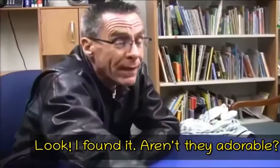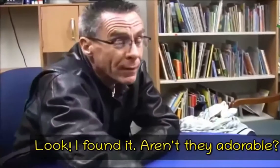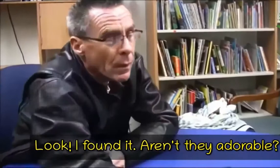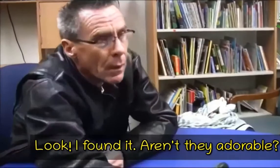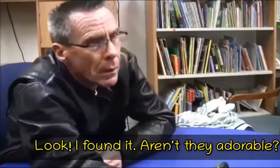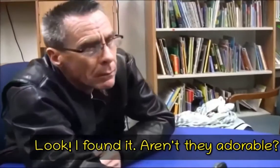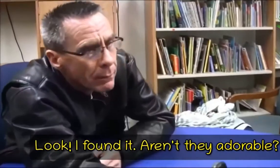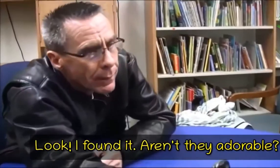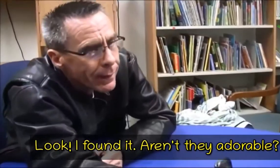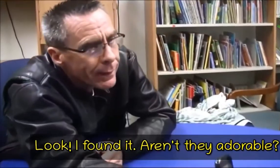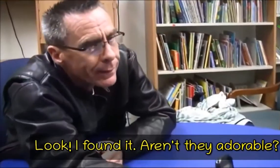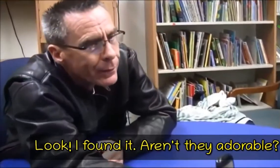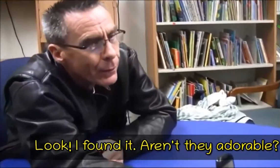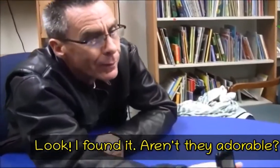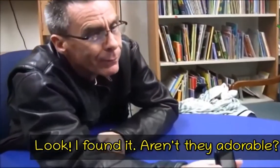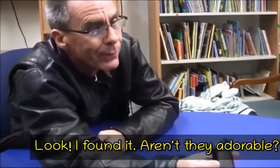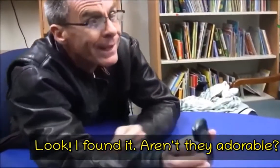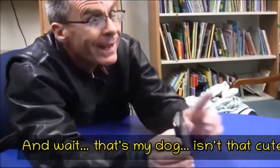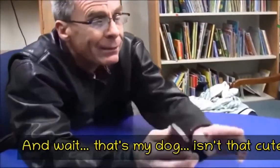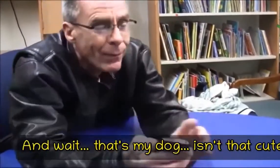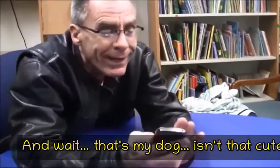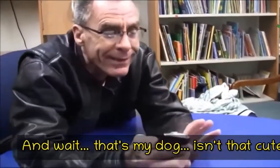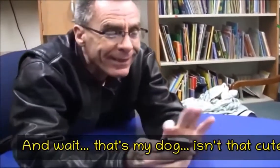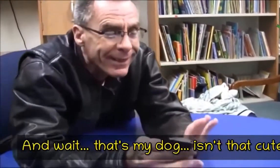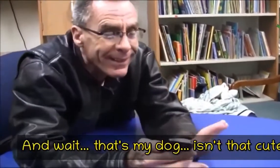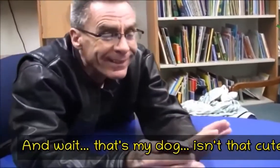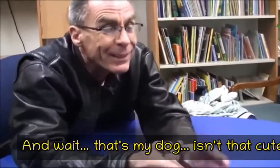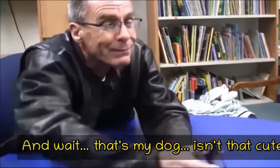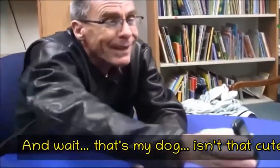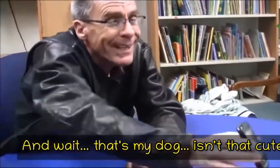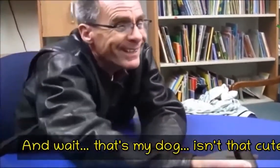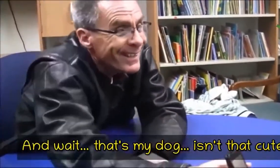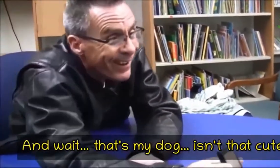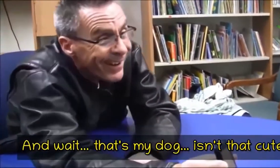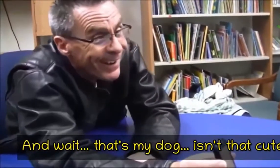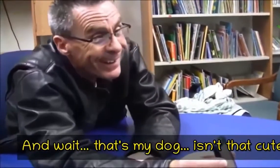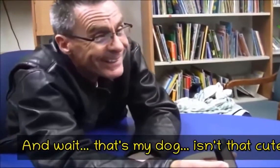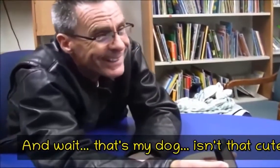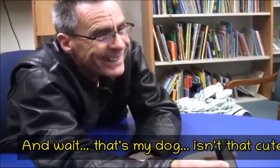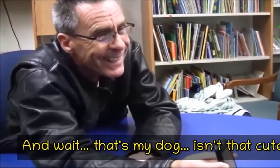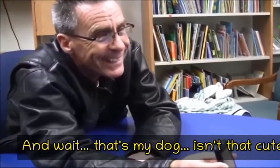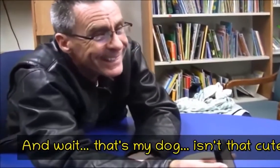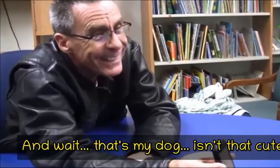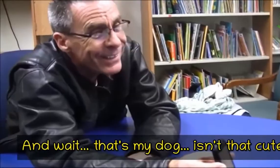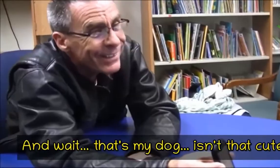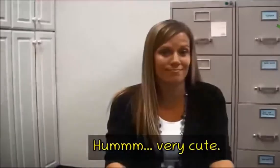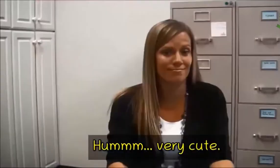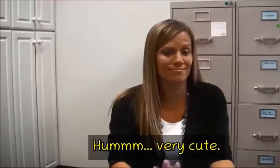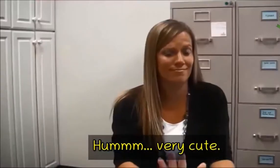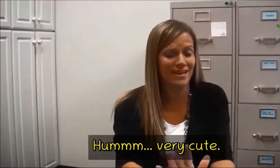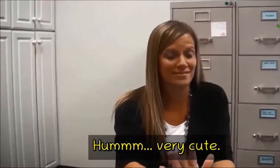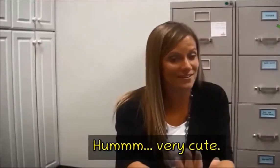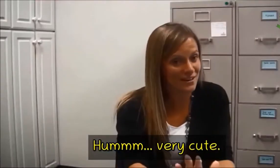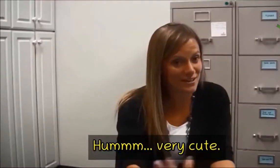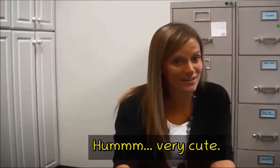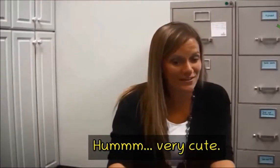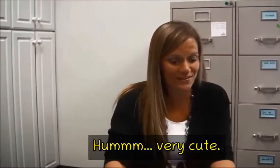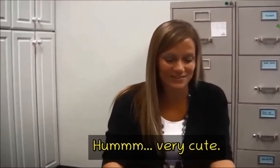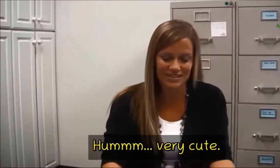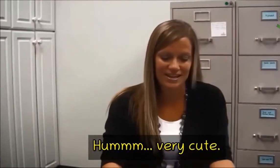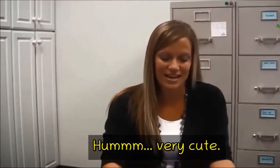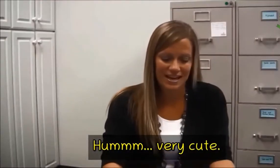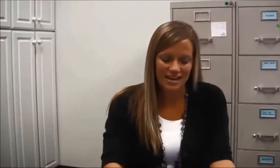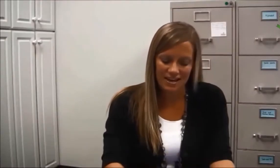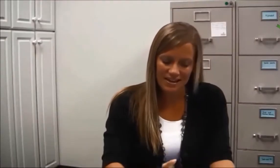Look, I found them. Aren't they adorable? And wait, there's my dog. Isn't that cute? Hmm, very